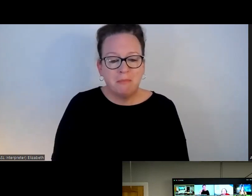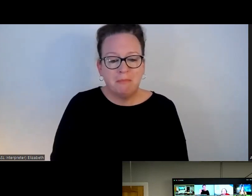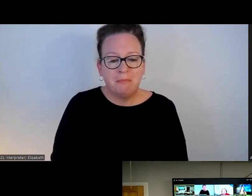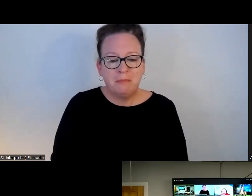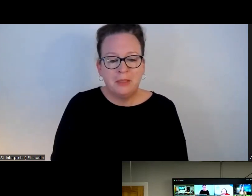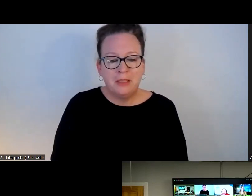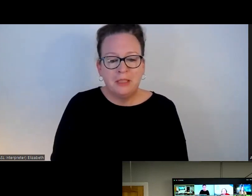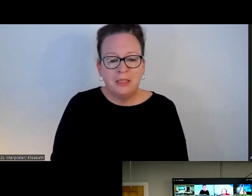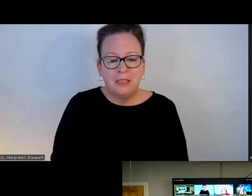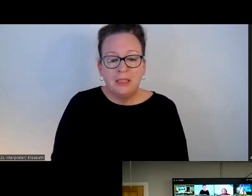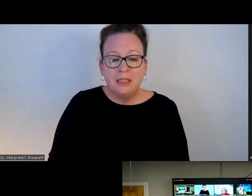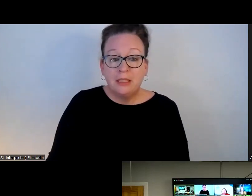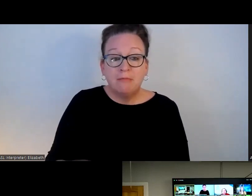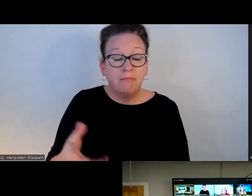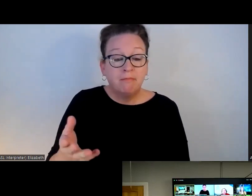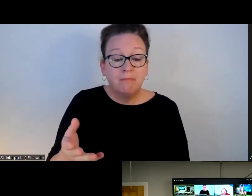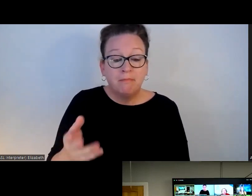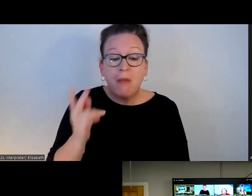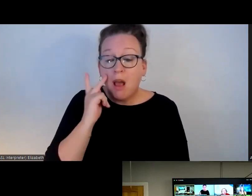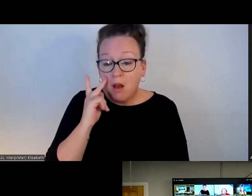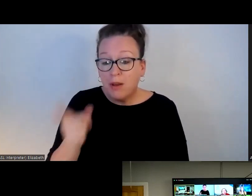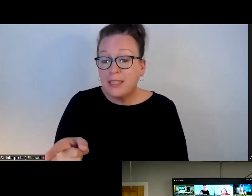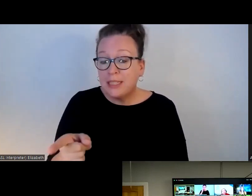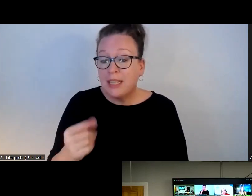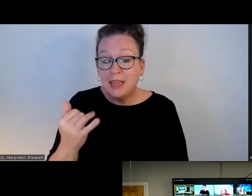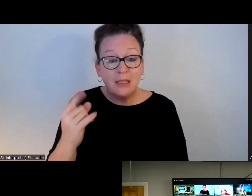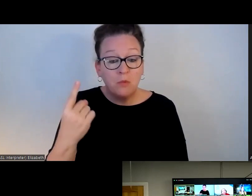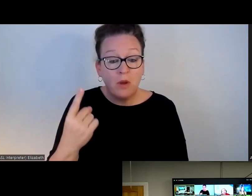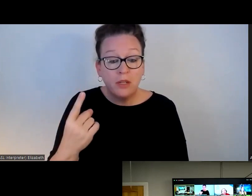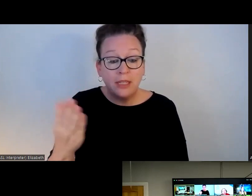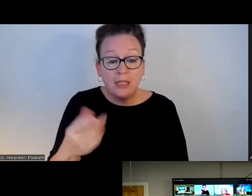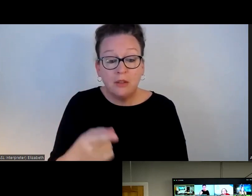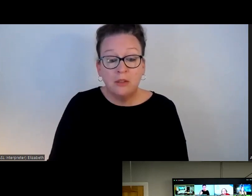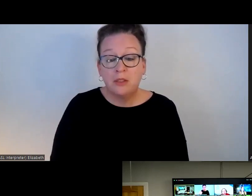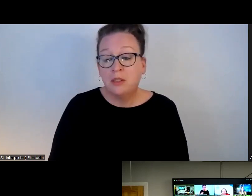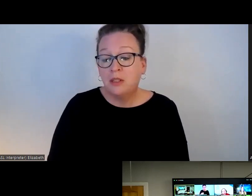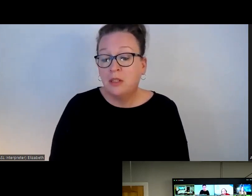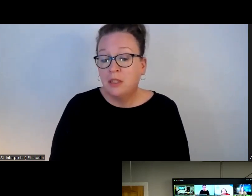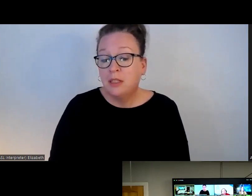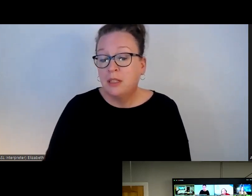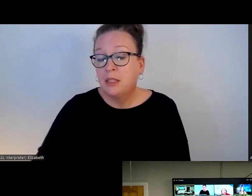The feed from the EJ Council. Oh, this one right here.